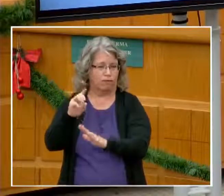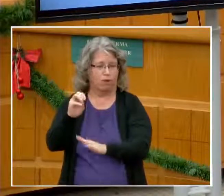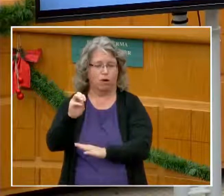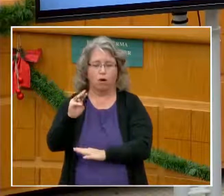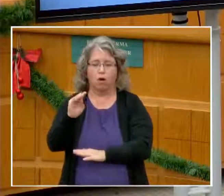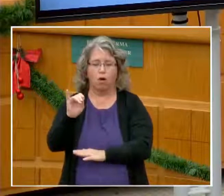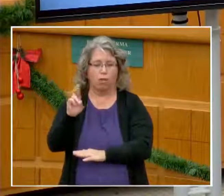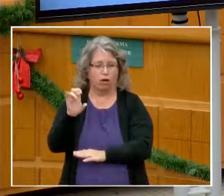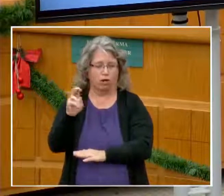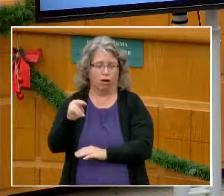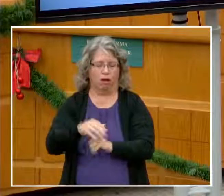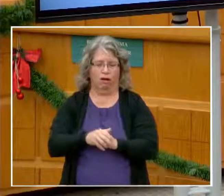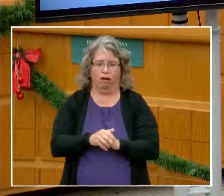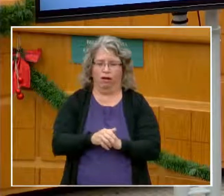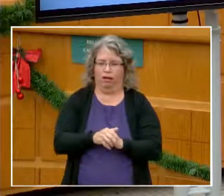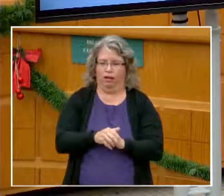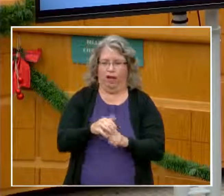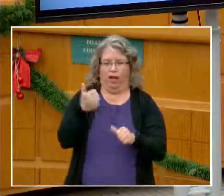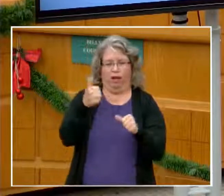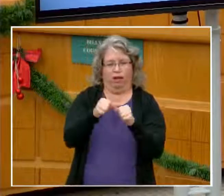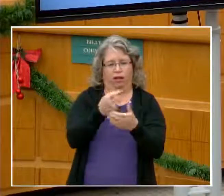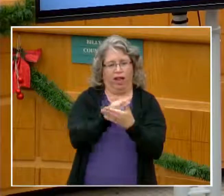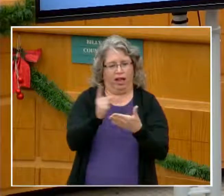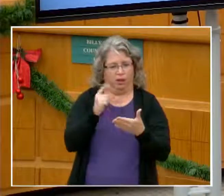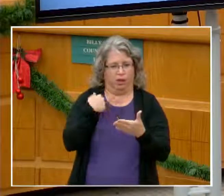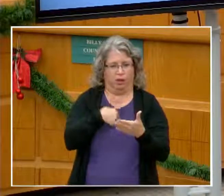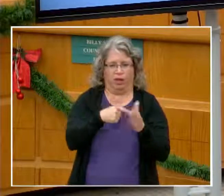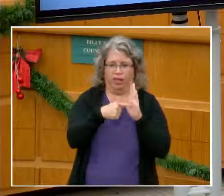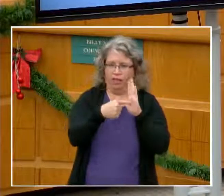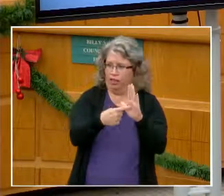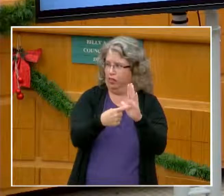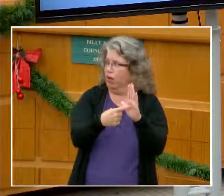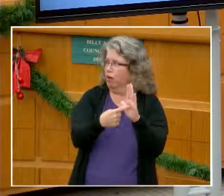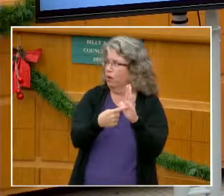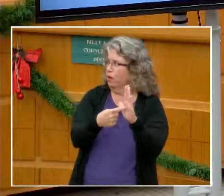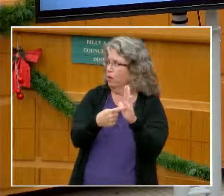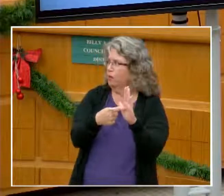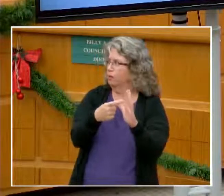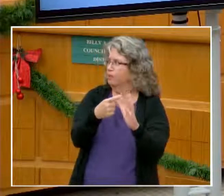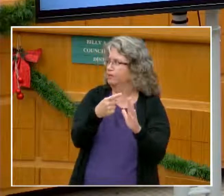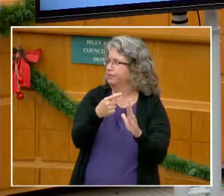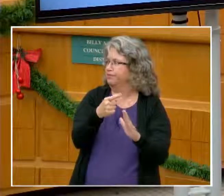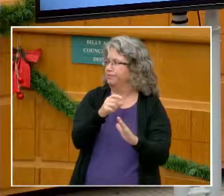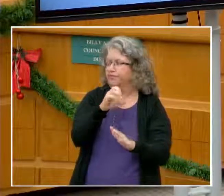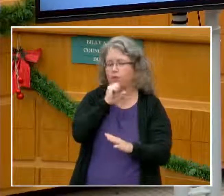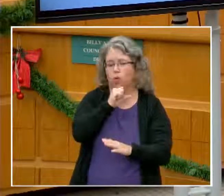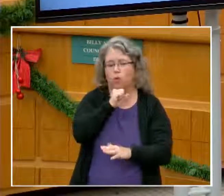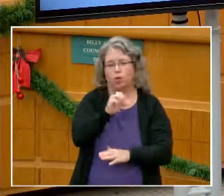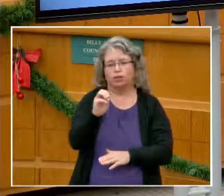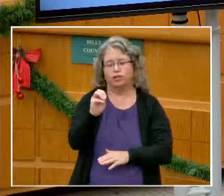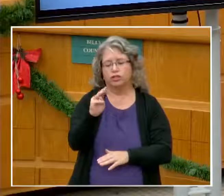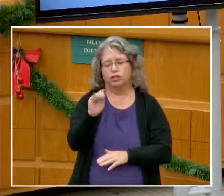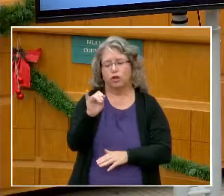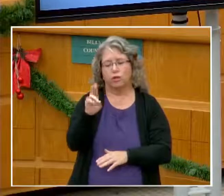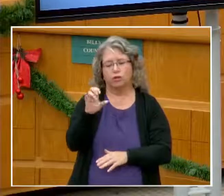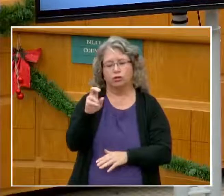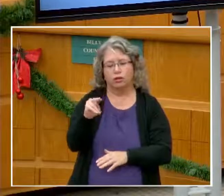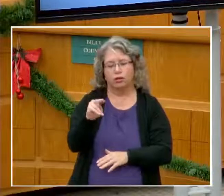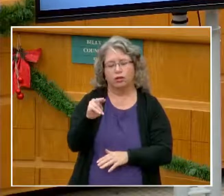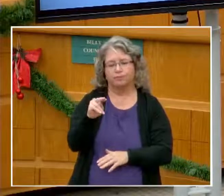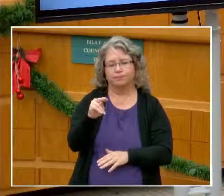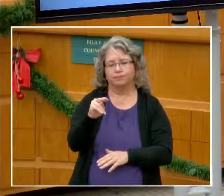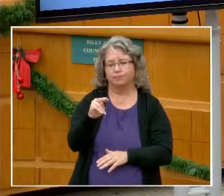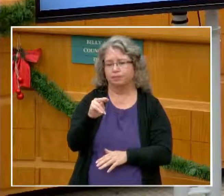what proportion of the variants that have been sequenced were Delta in orange or Omicron in purple, and we were